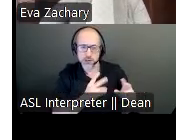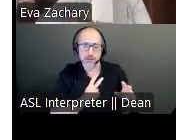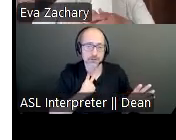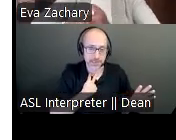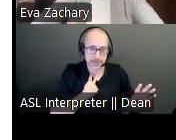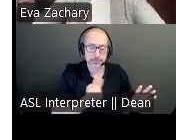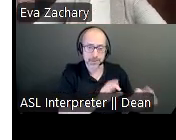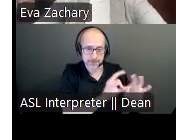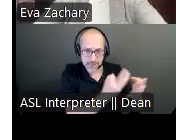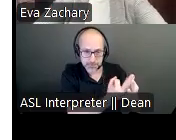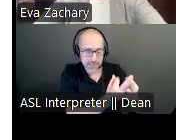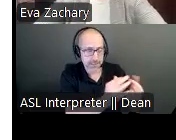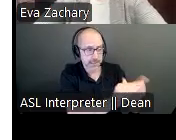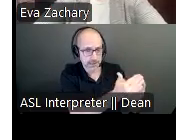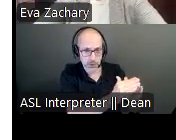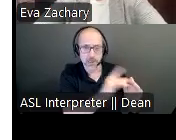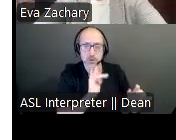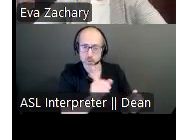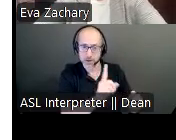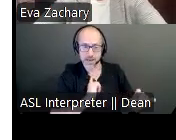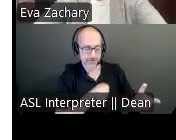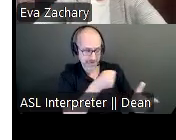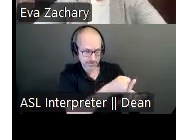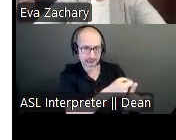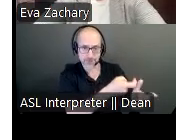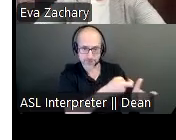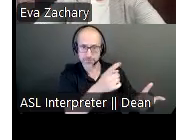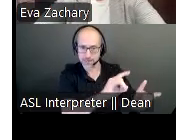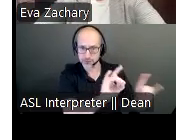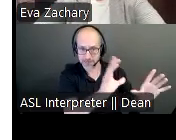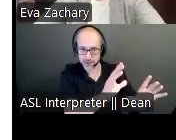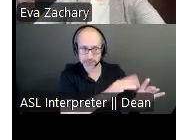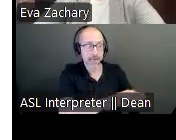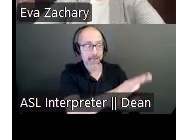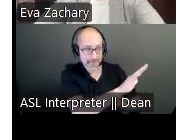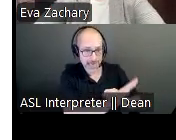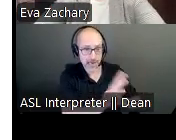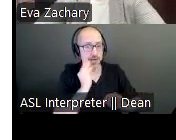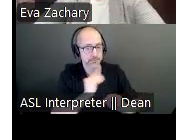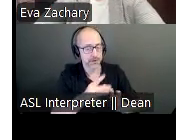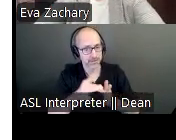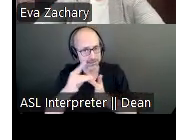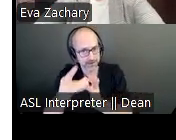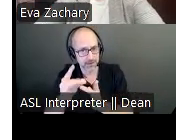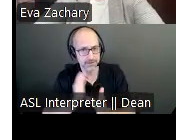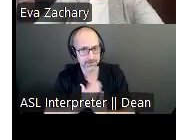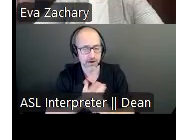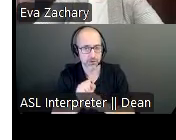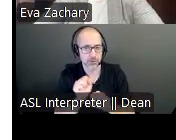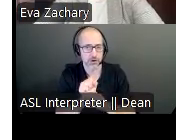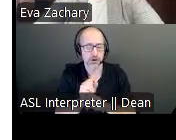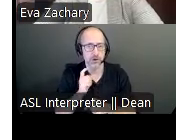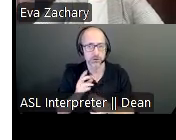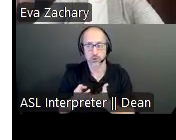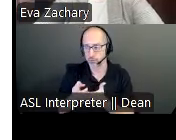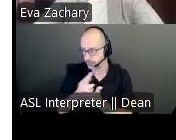these tragedies. Their experiences guide us in this work. Together, by learning from these reviews